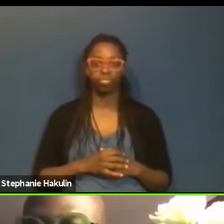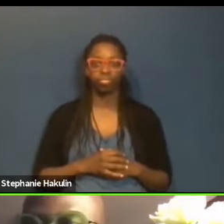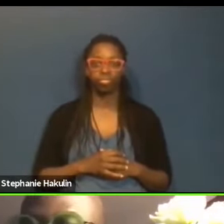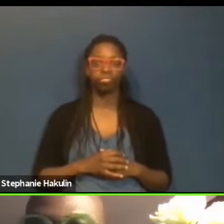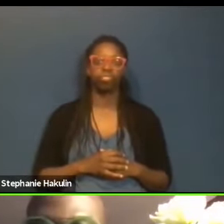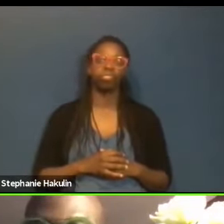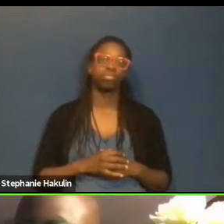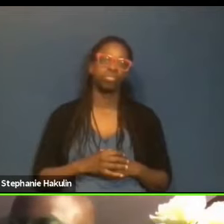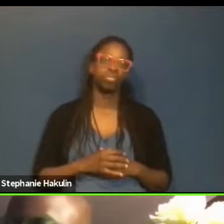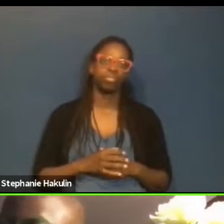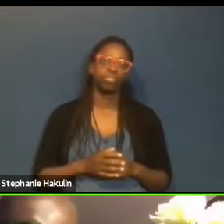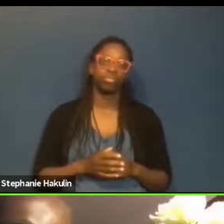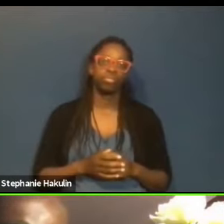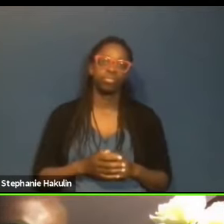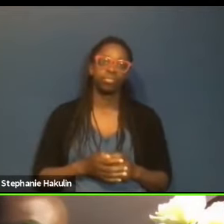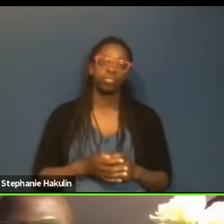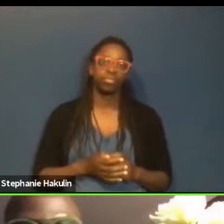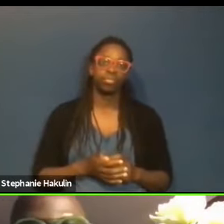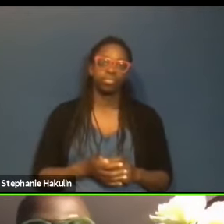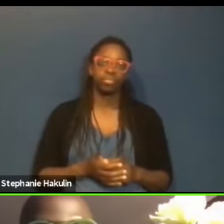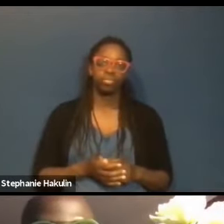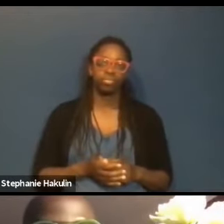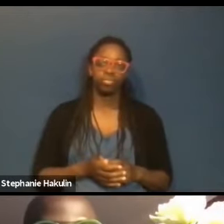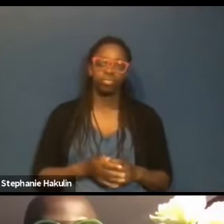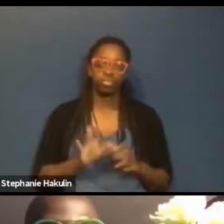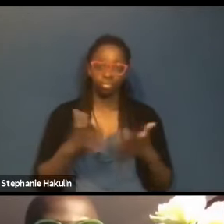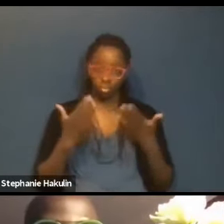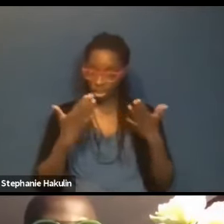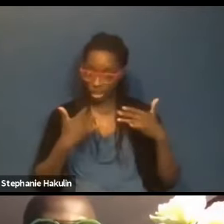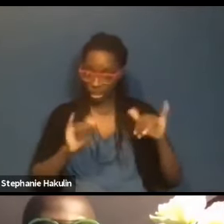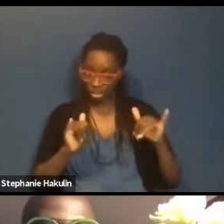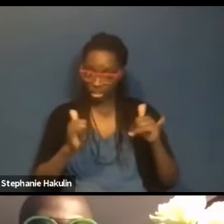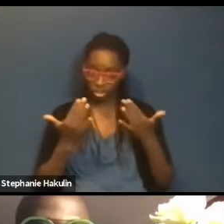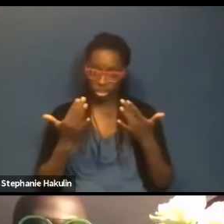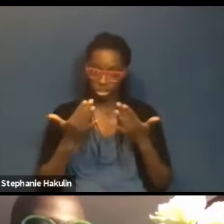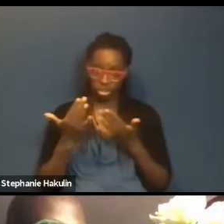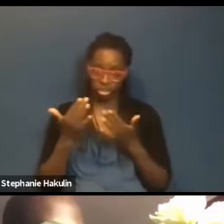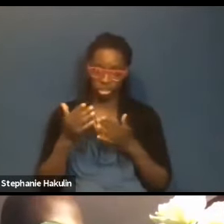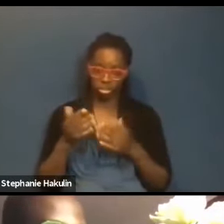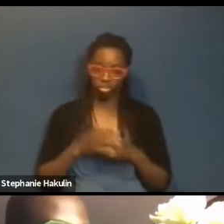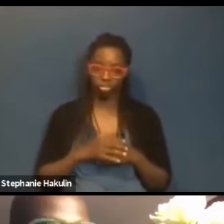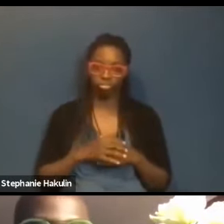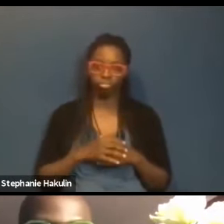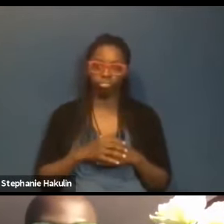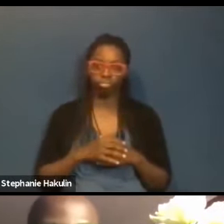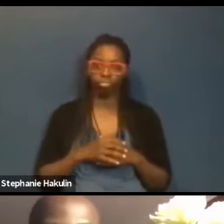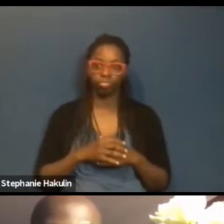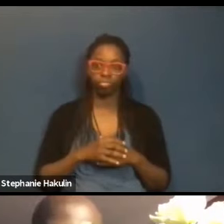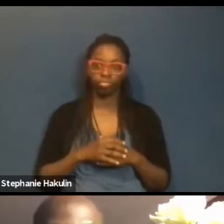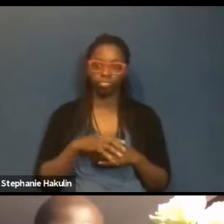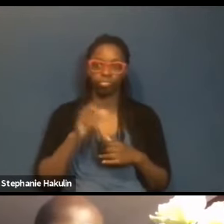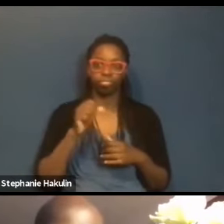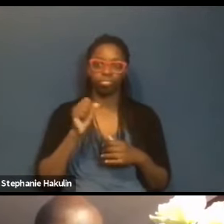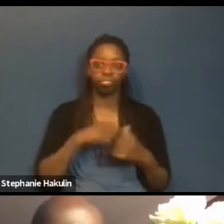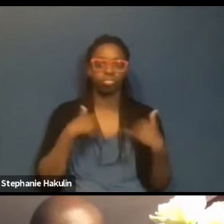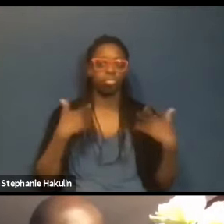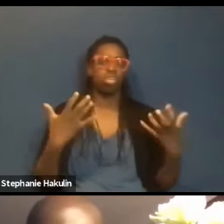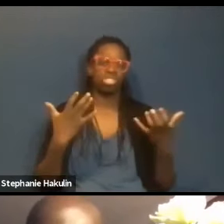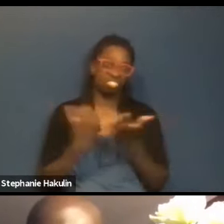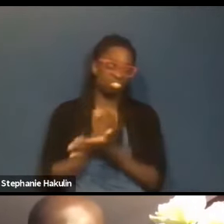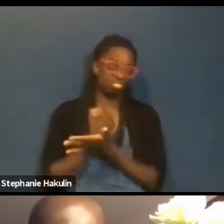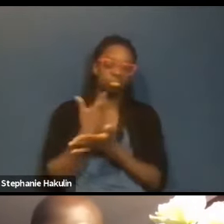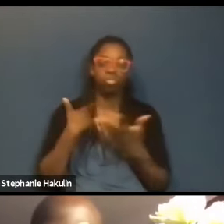Hmm. Yeah, it's coming through. Through, I think so. But in the meantime, I do want to shout out some of our sponsors. Yo, we had